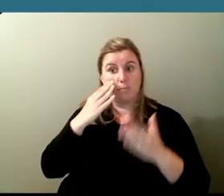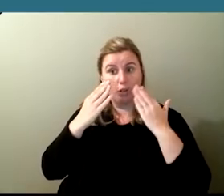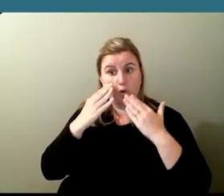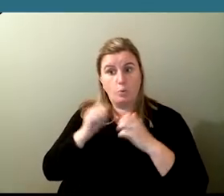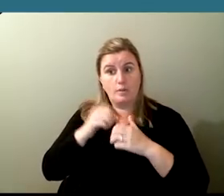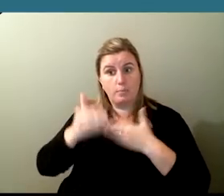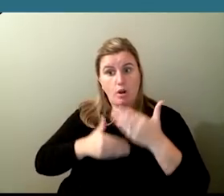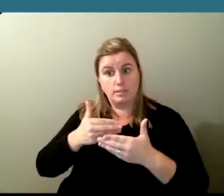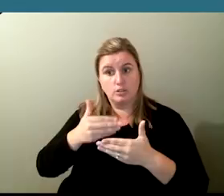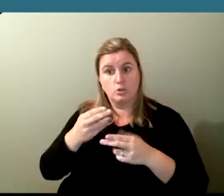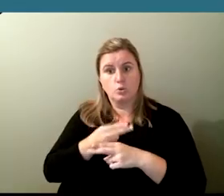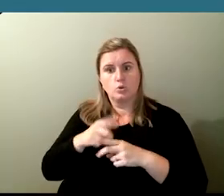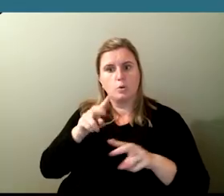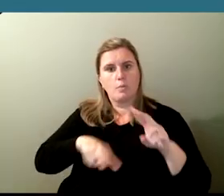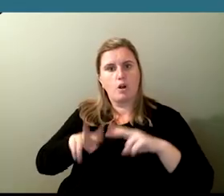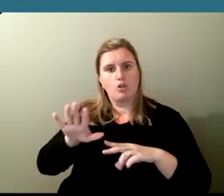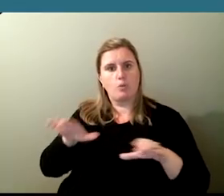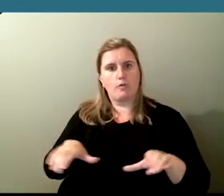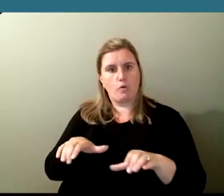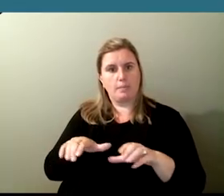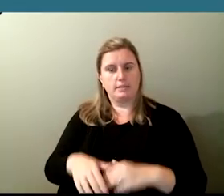the process used to monitor their performance.